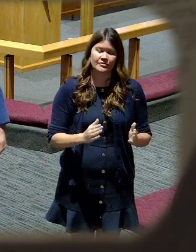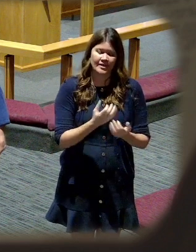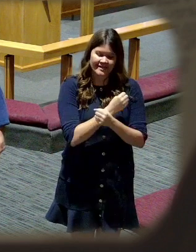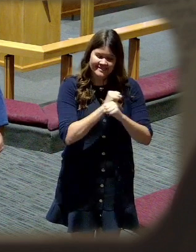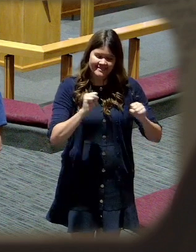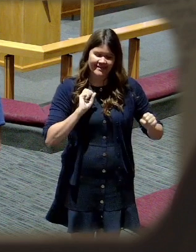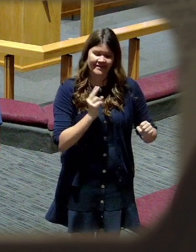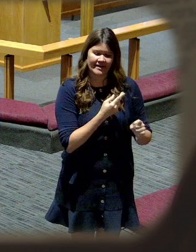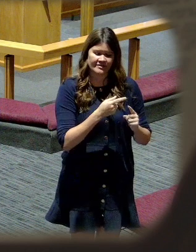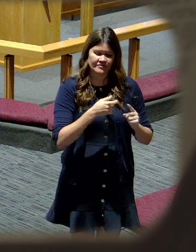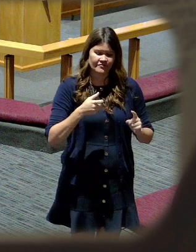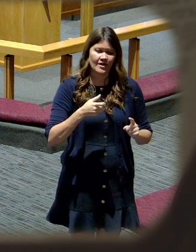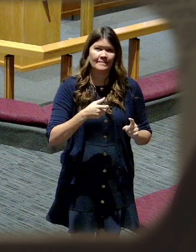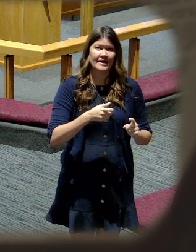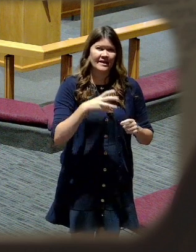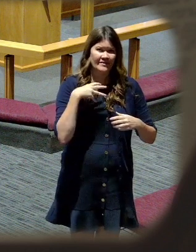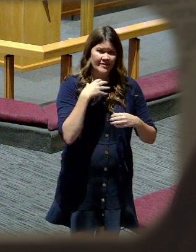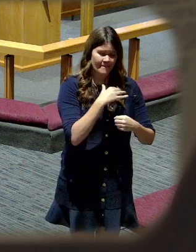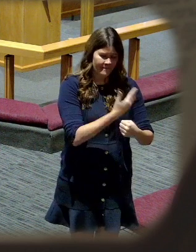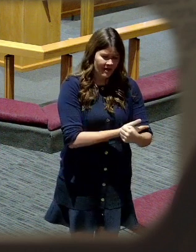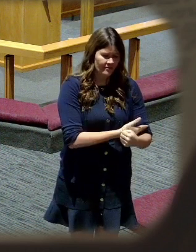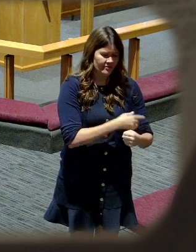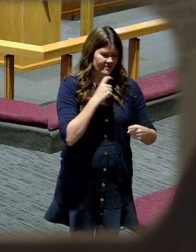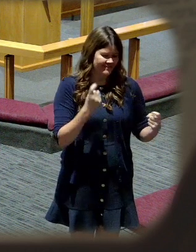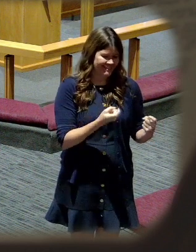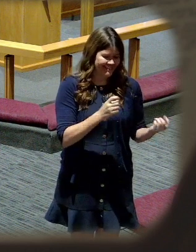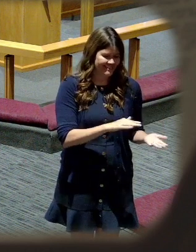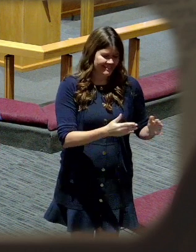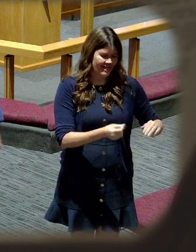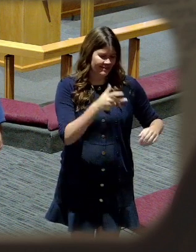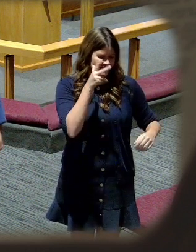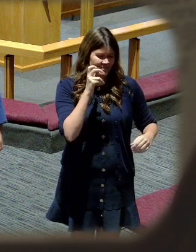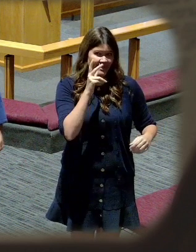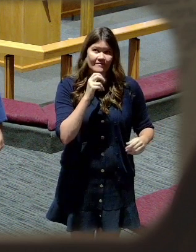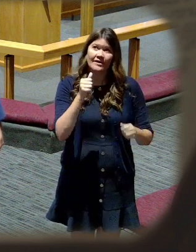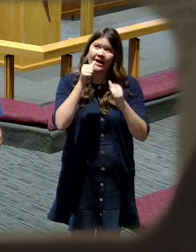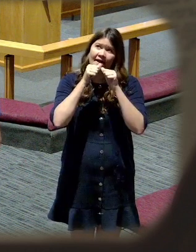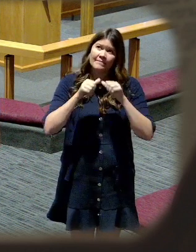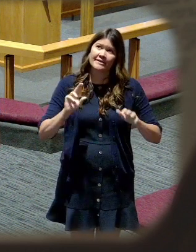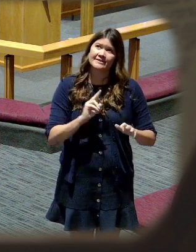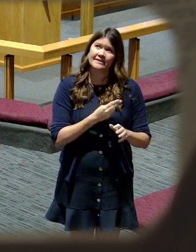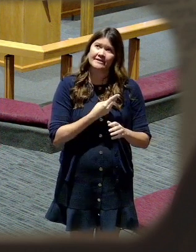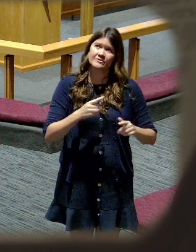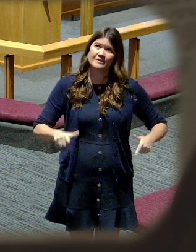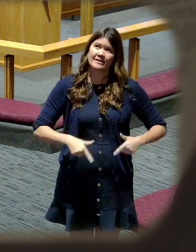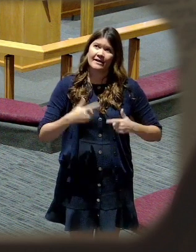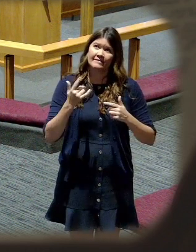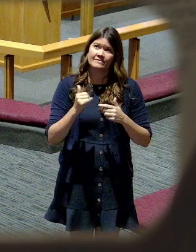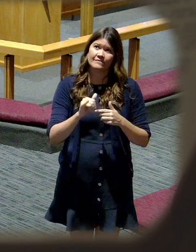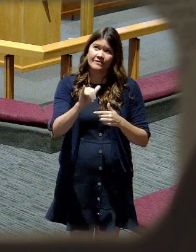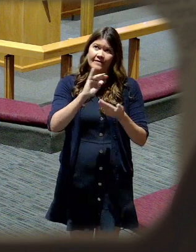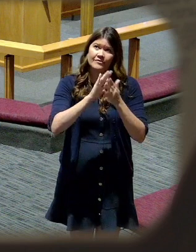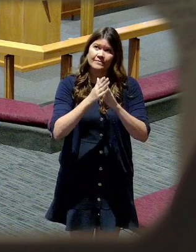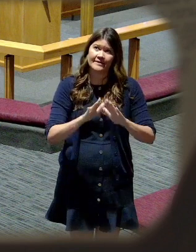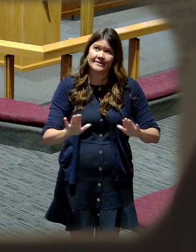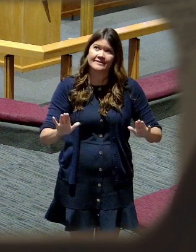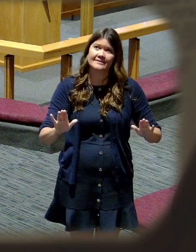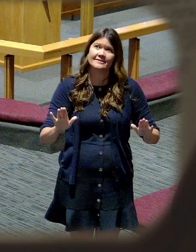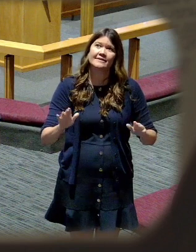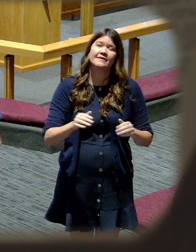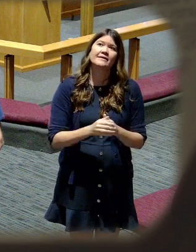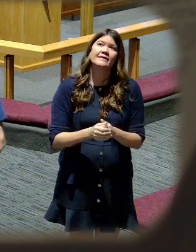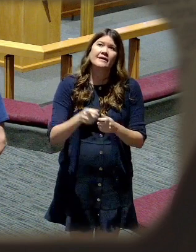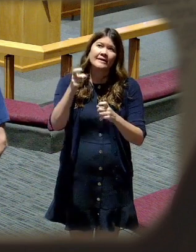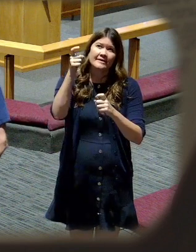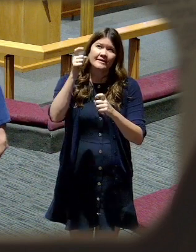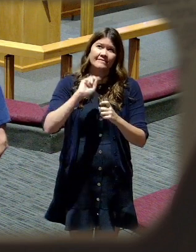us from the power of sin, death, and the devil, and blessing our lives with a lasting peace. Invited by your grace,